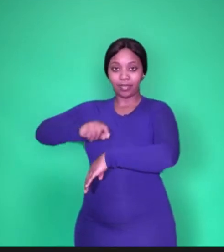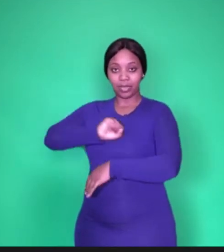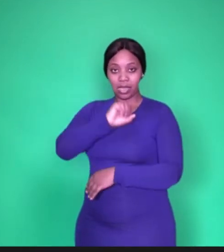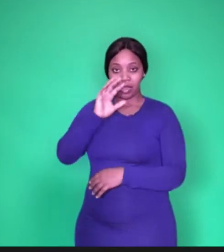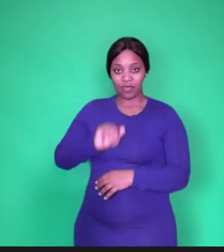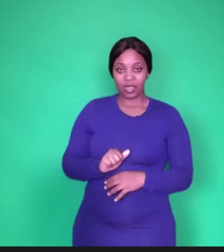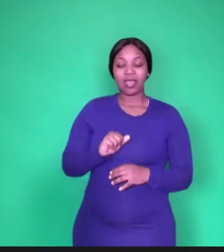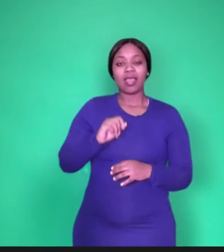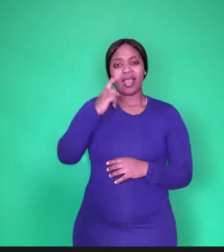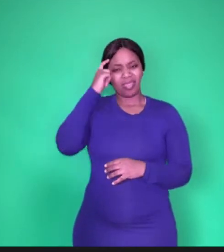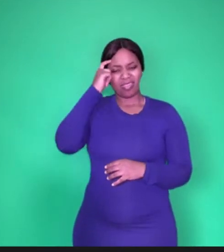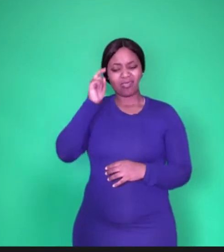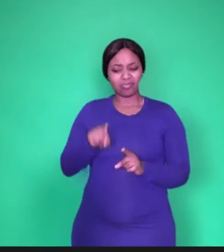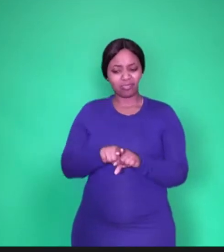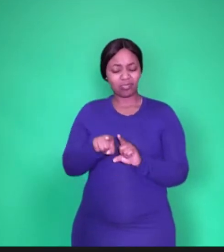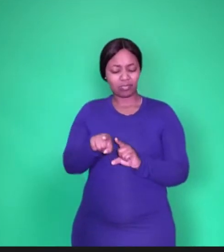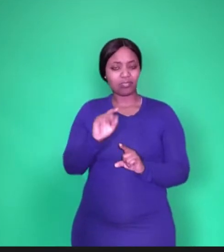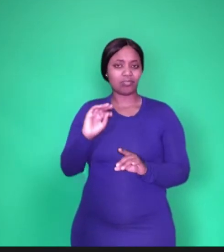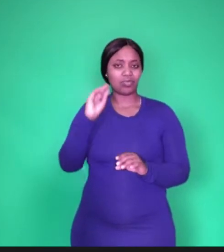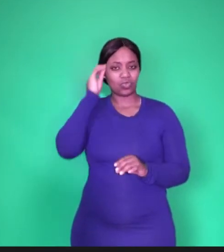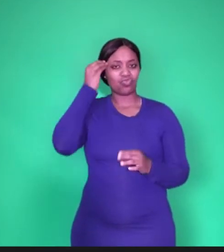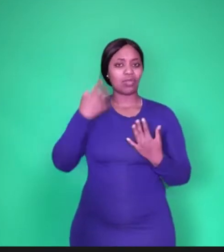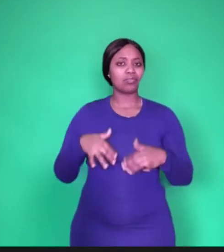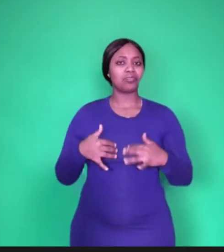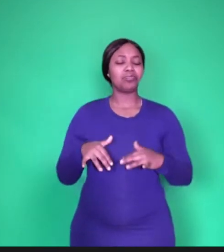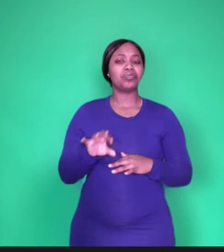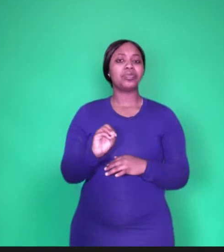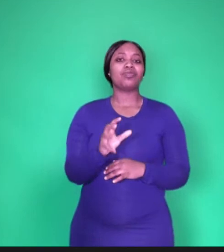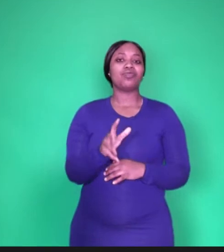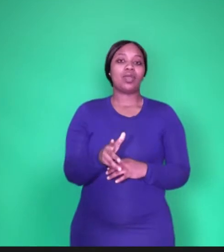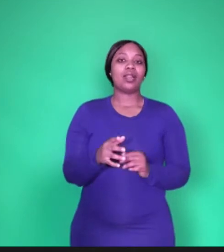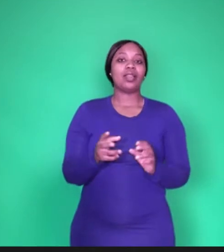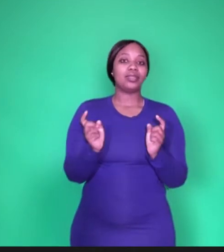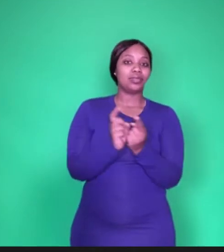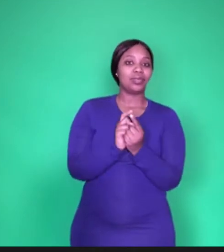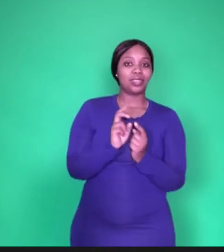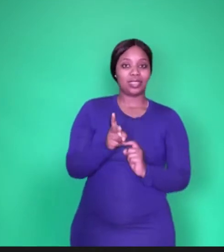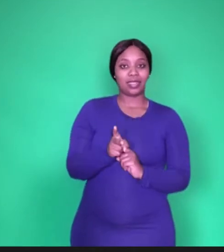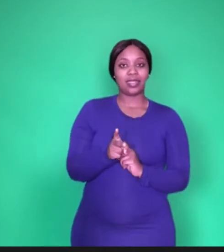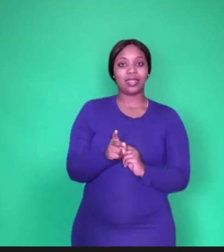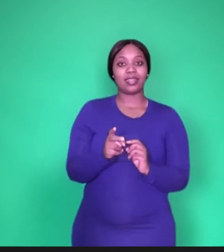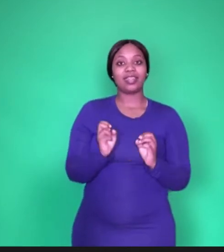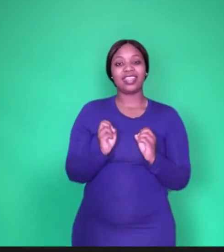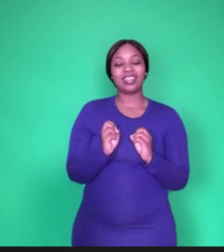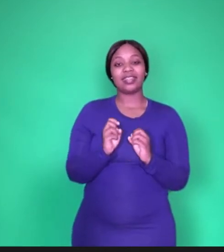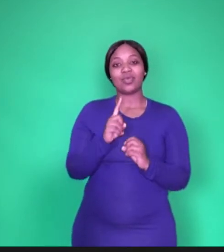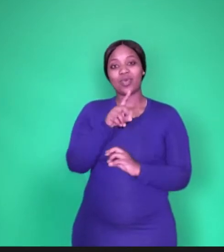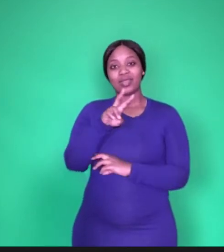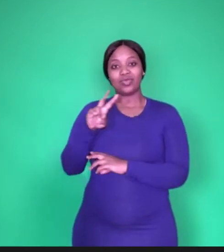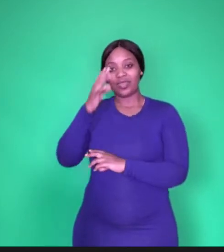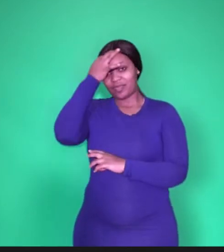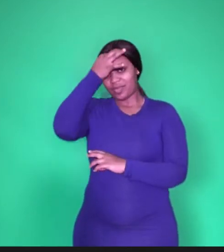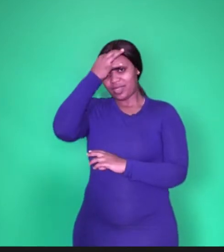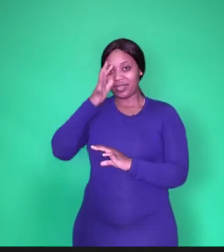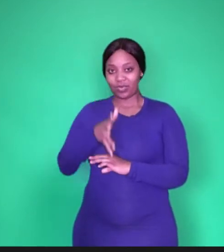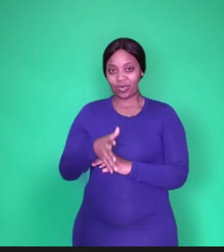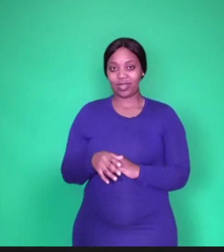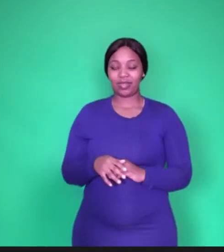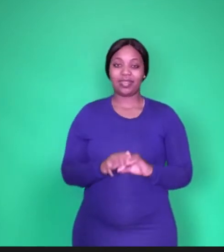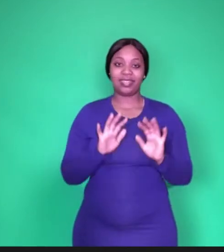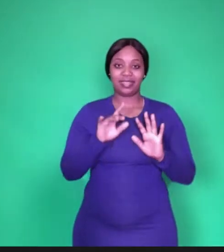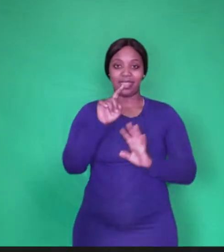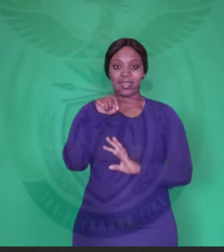well. So let's meet again in 12 minutes time at 10:45.